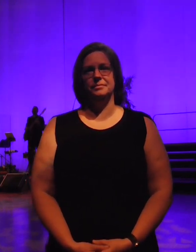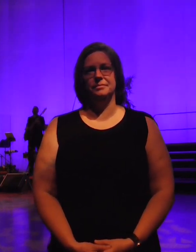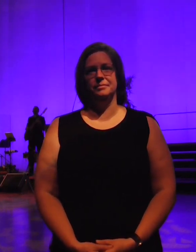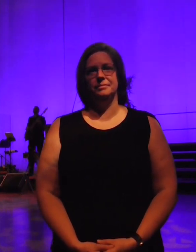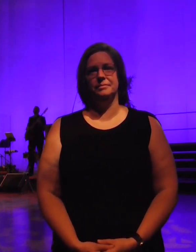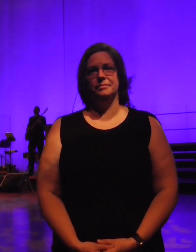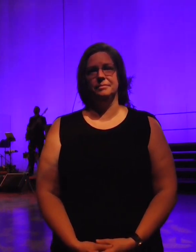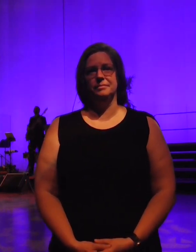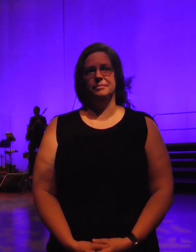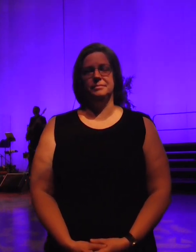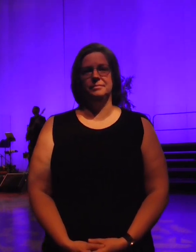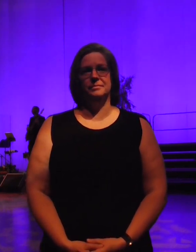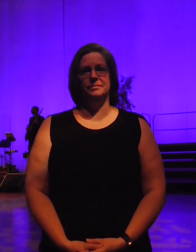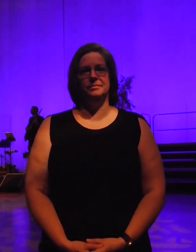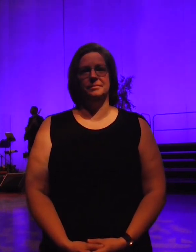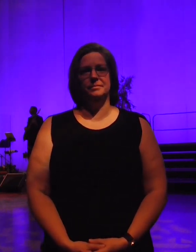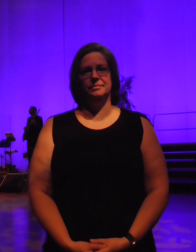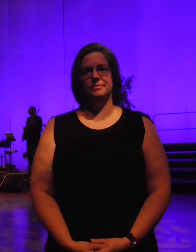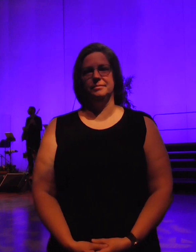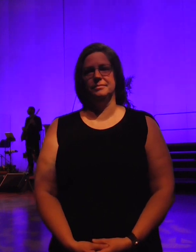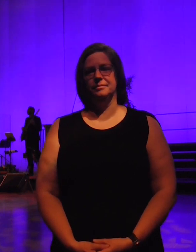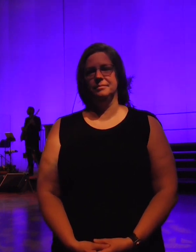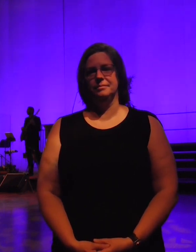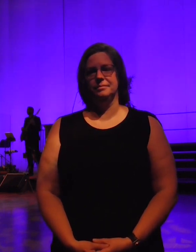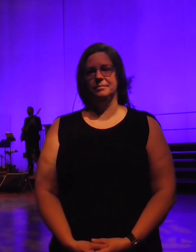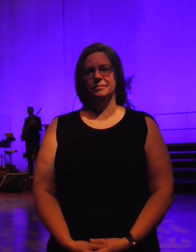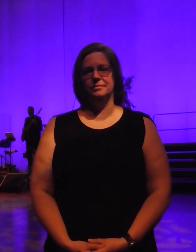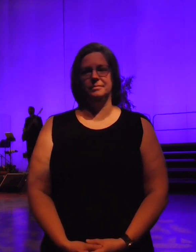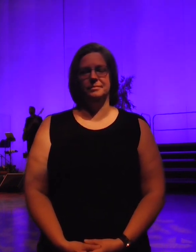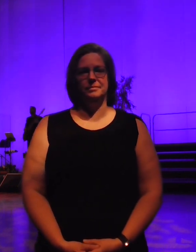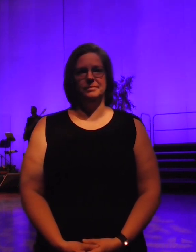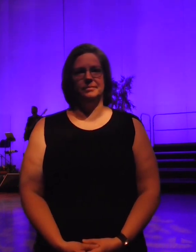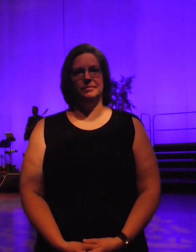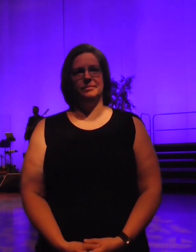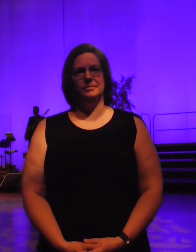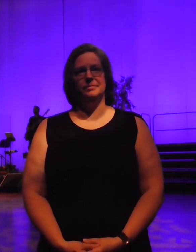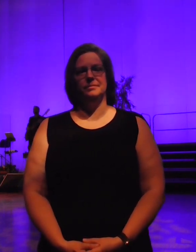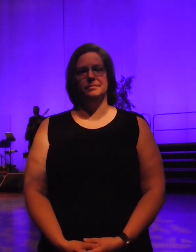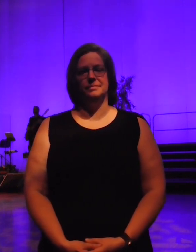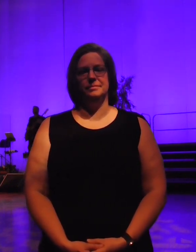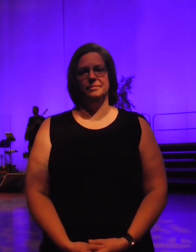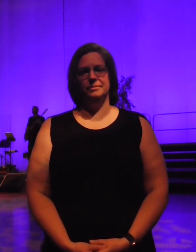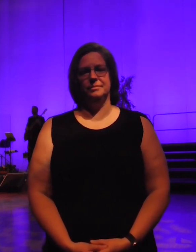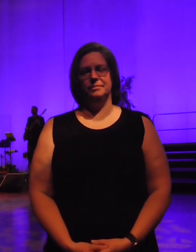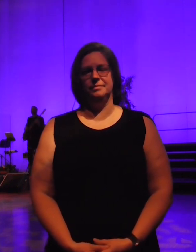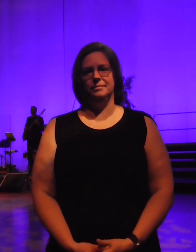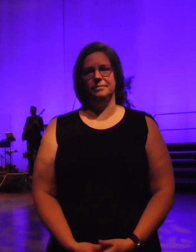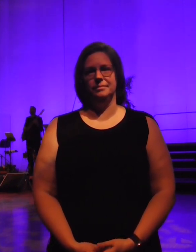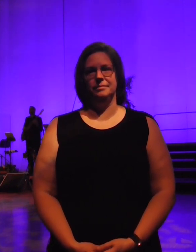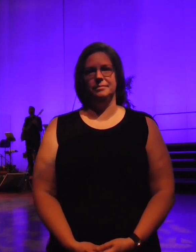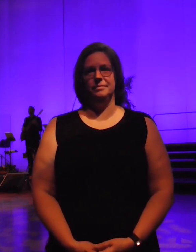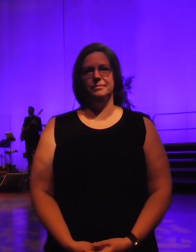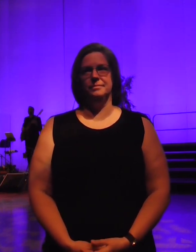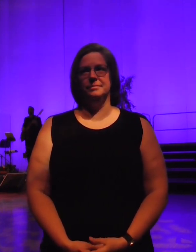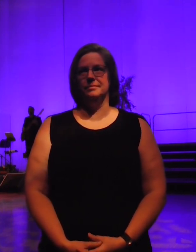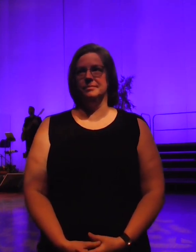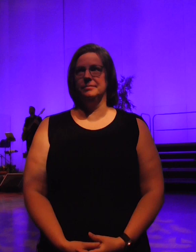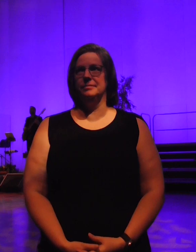Can feel the mighty power and the grace.